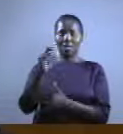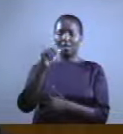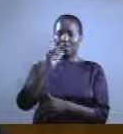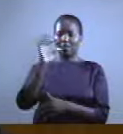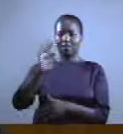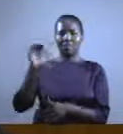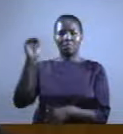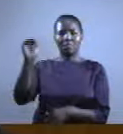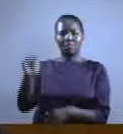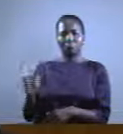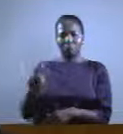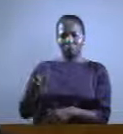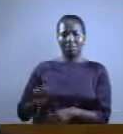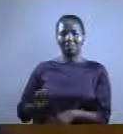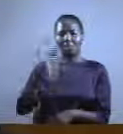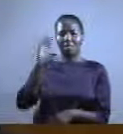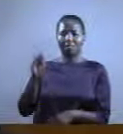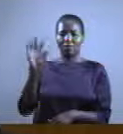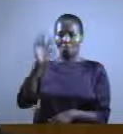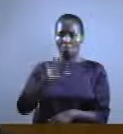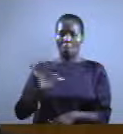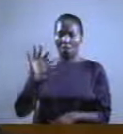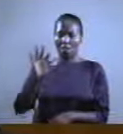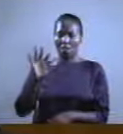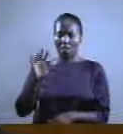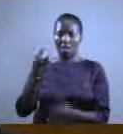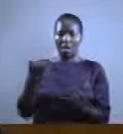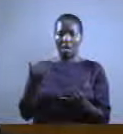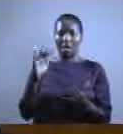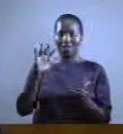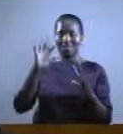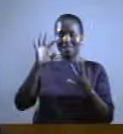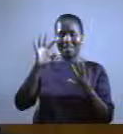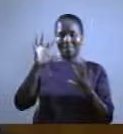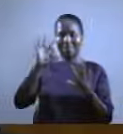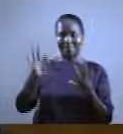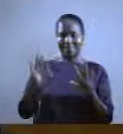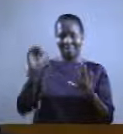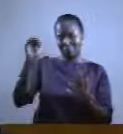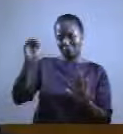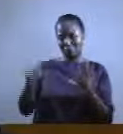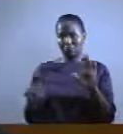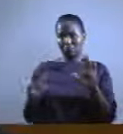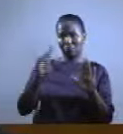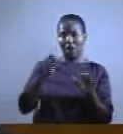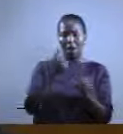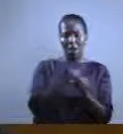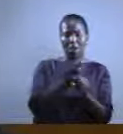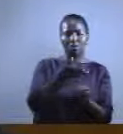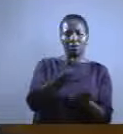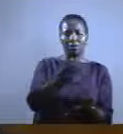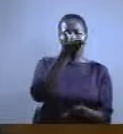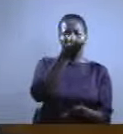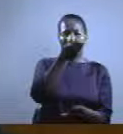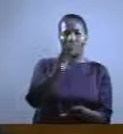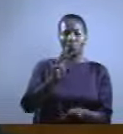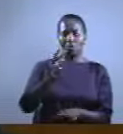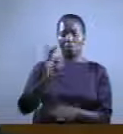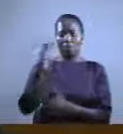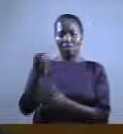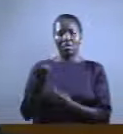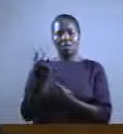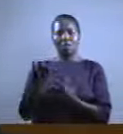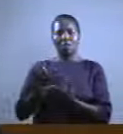discouraged work seekers in the country, 10 times less than that of Gauteng. The Western Cape is in fact offering hope to